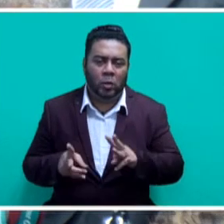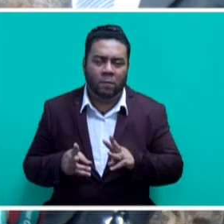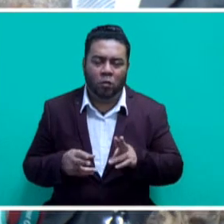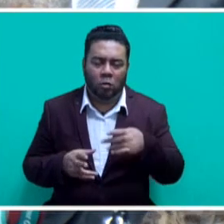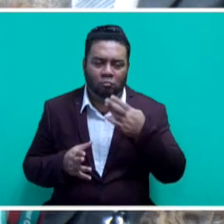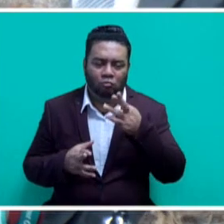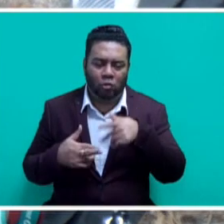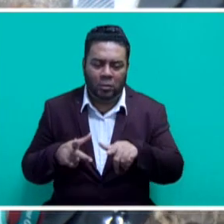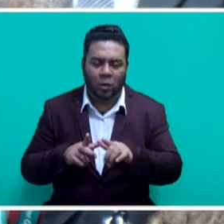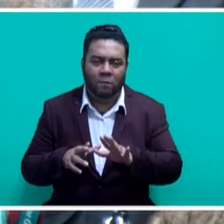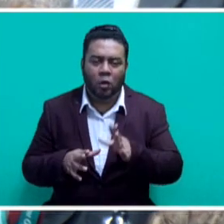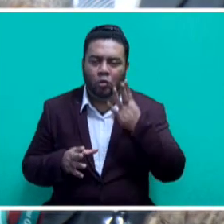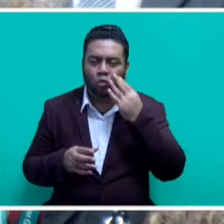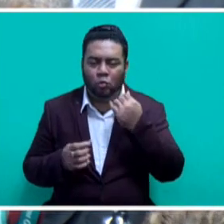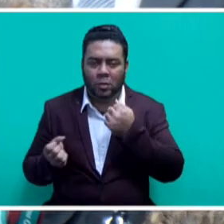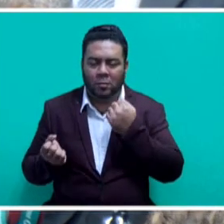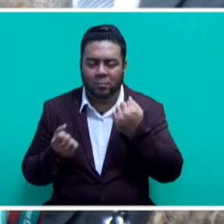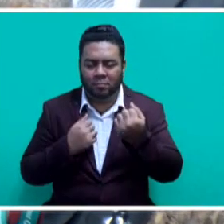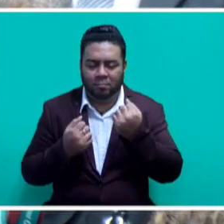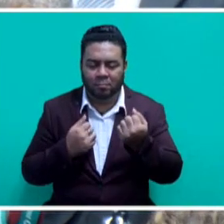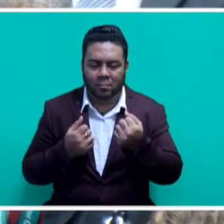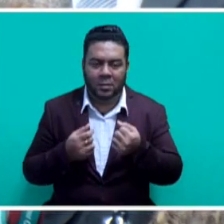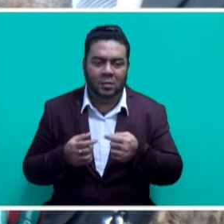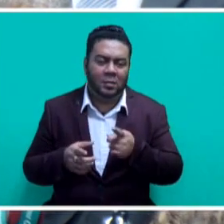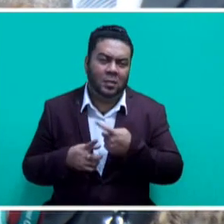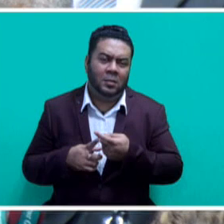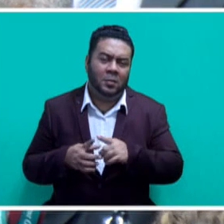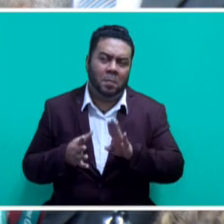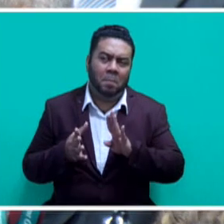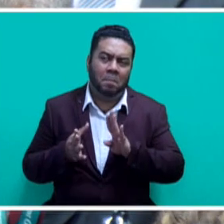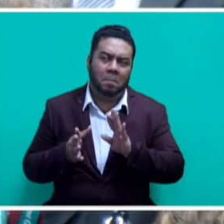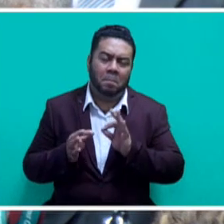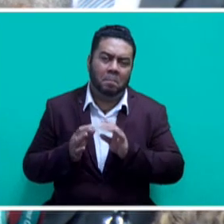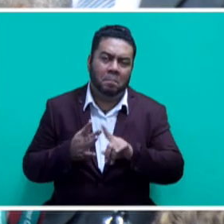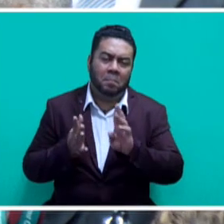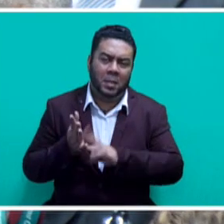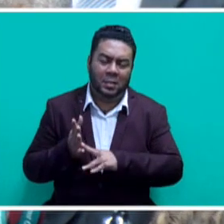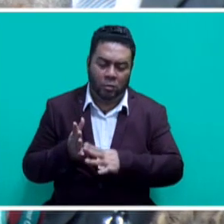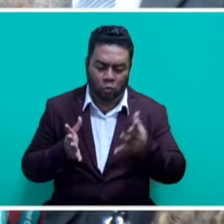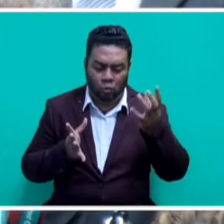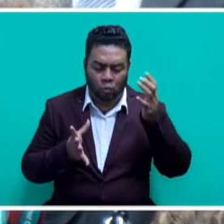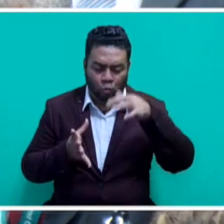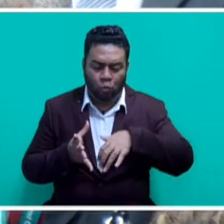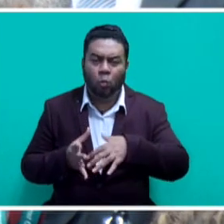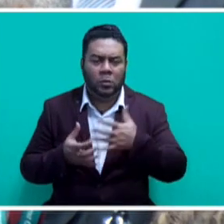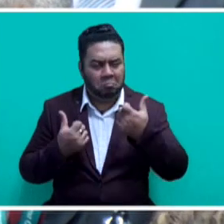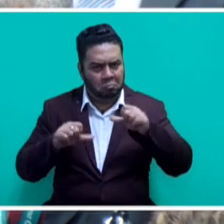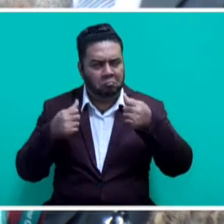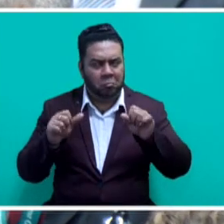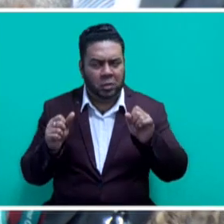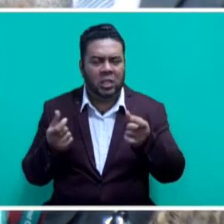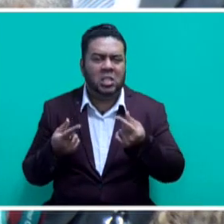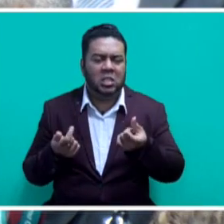for sugarcane. Currently, there are 60 cage beans that has been being used in Lotoka mill, which has been a success story in easing